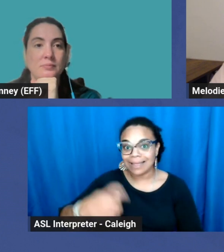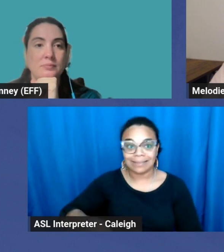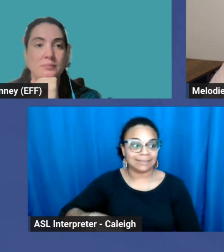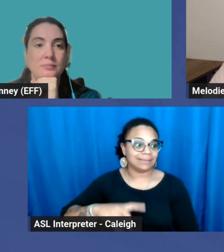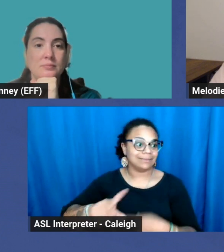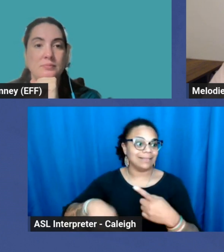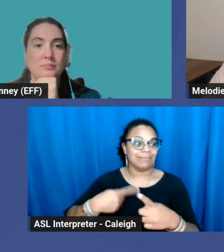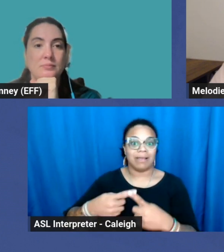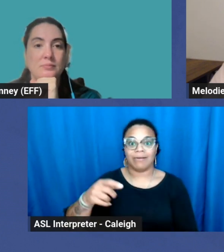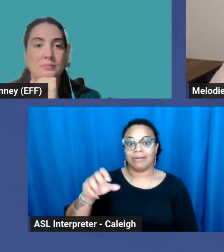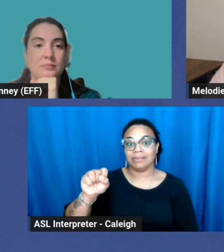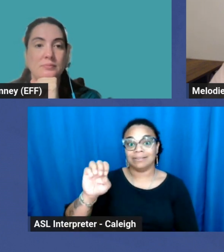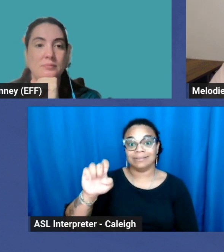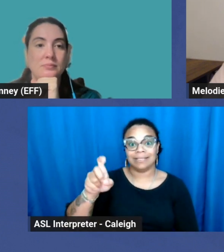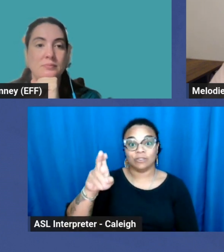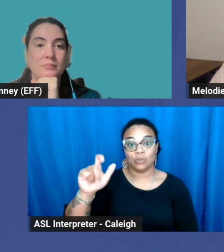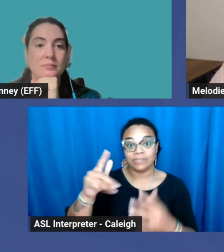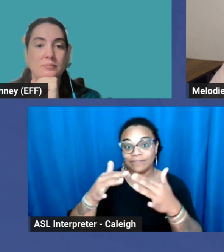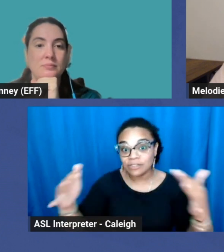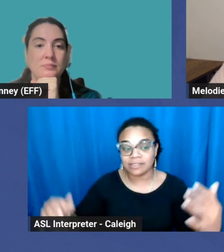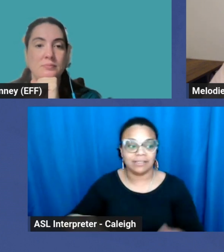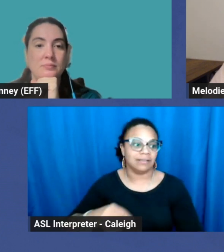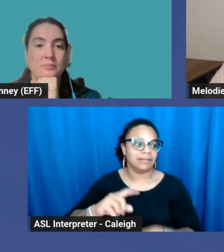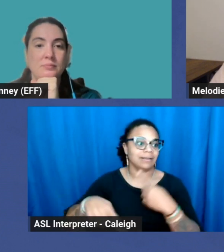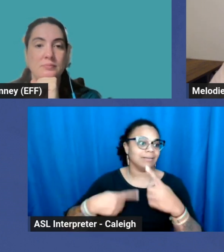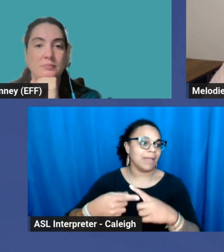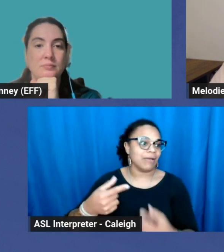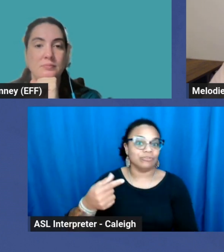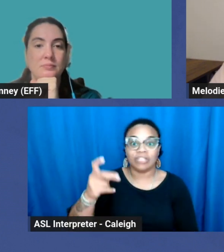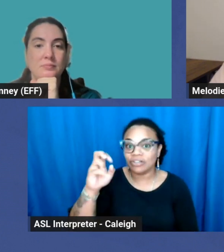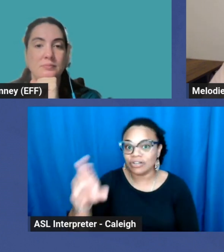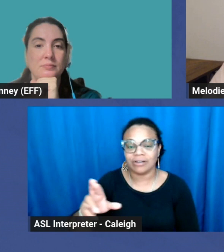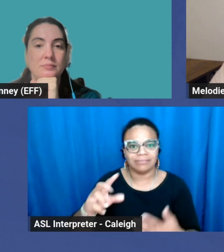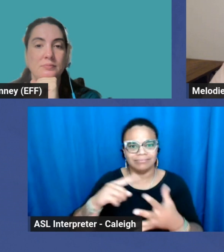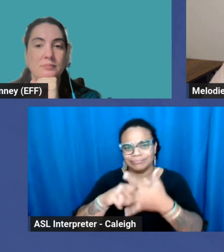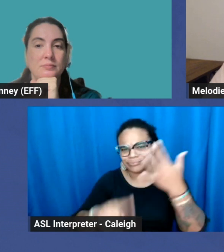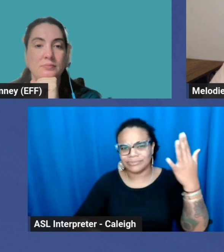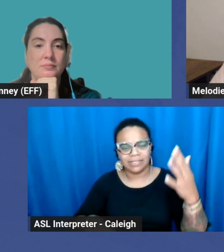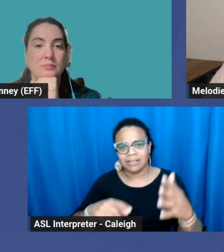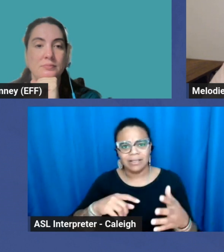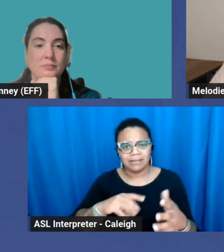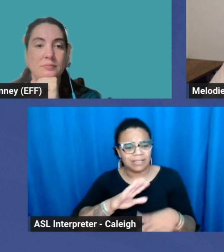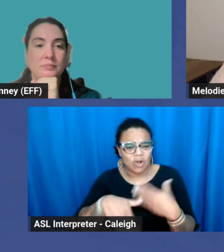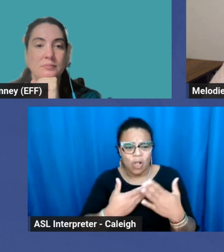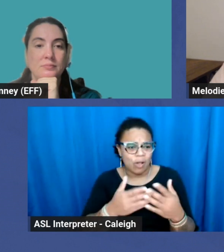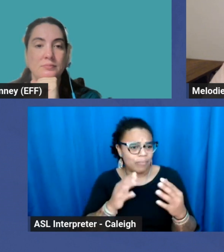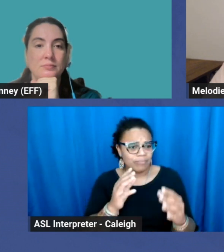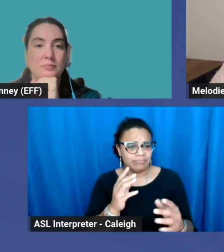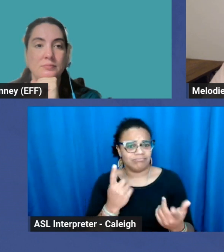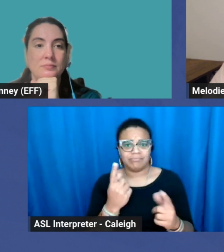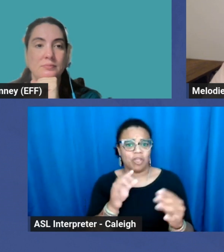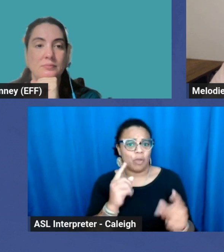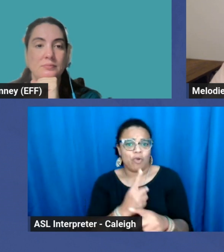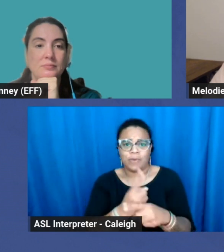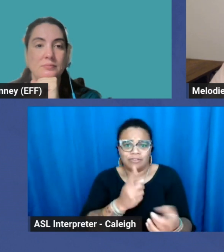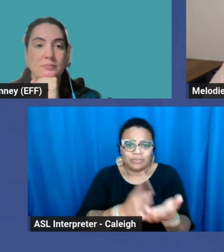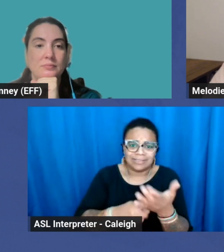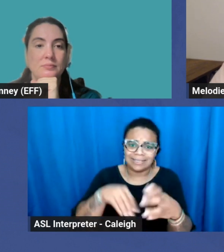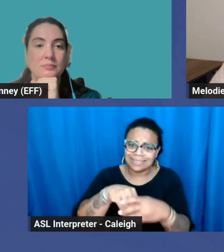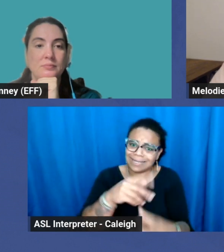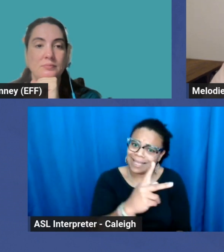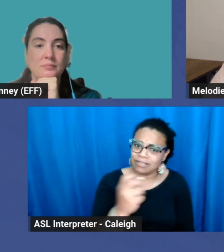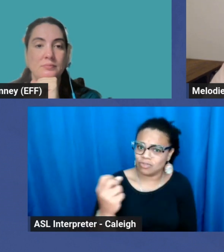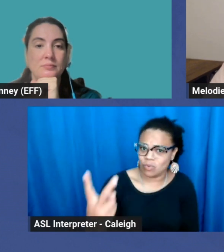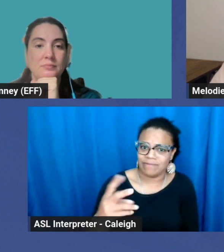sexual diversity, about gender, about all of the things that are perfectly legitimate to talk about in a K through 12 classroom. So